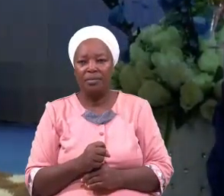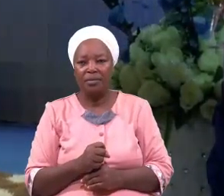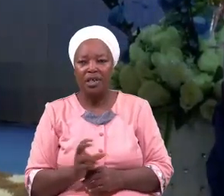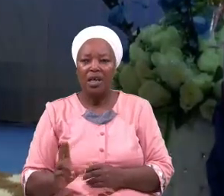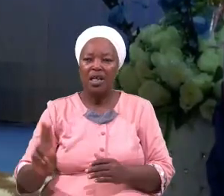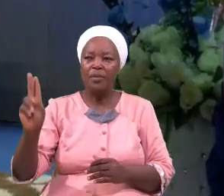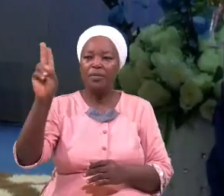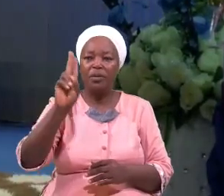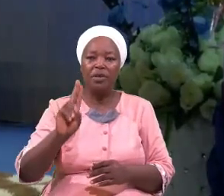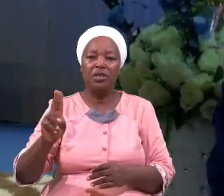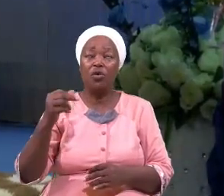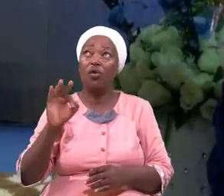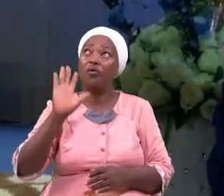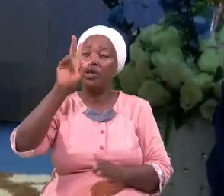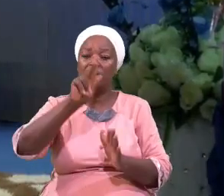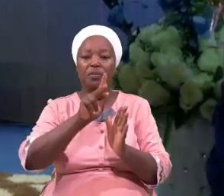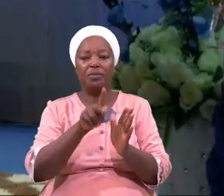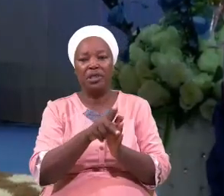Implementation of his precepts.